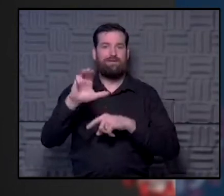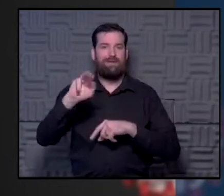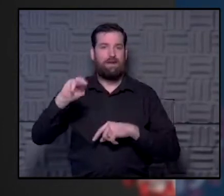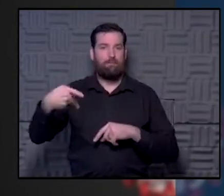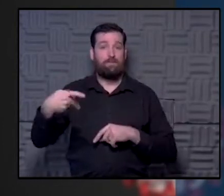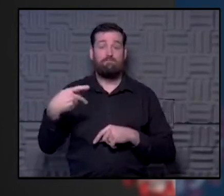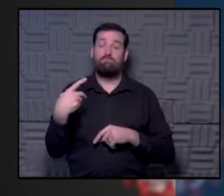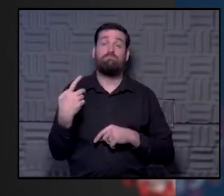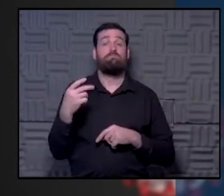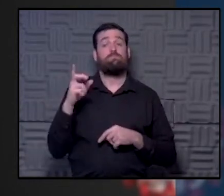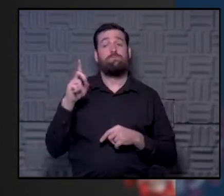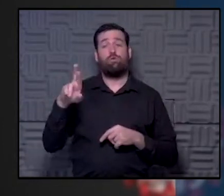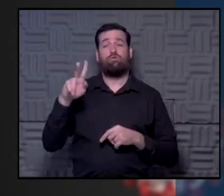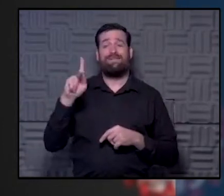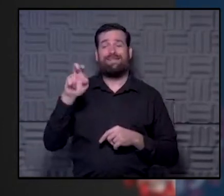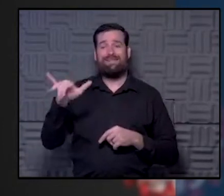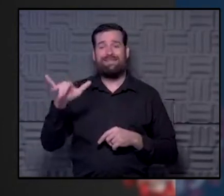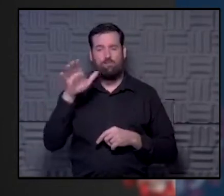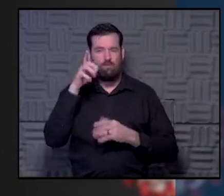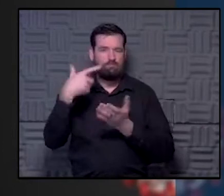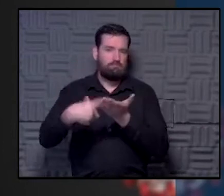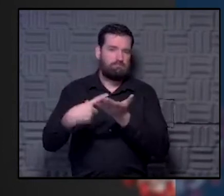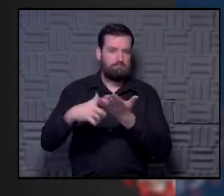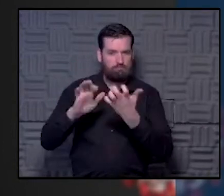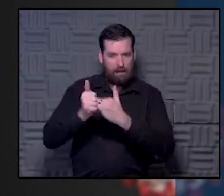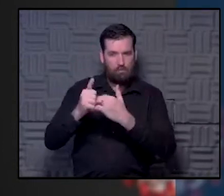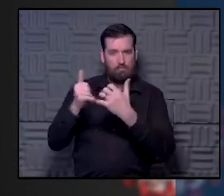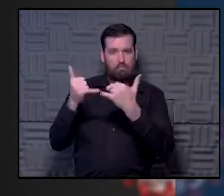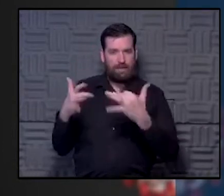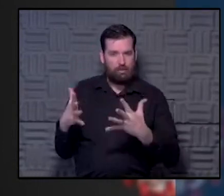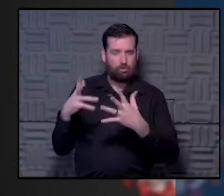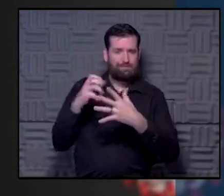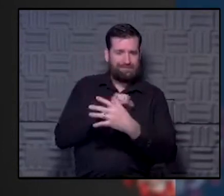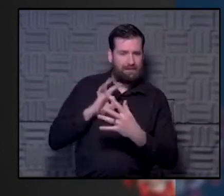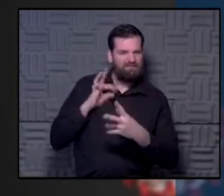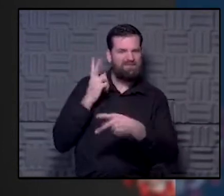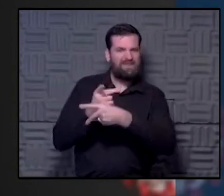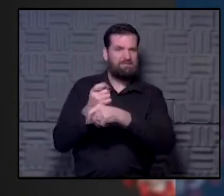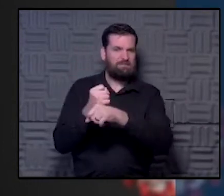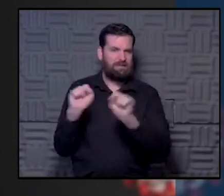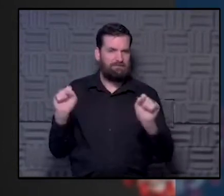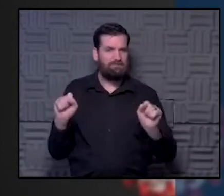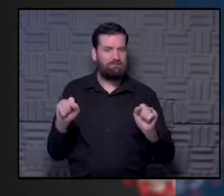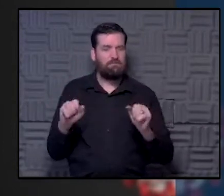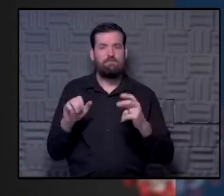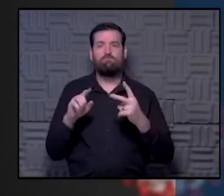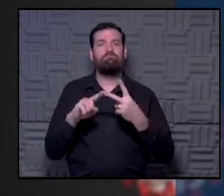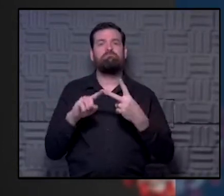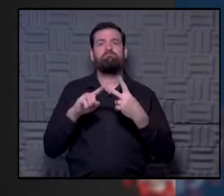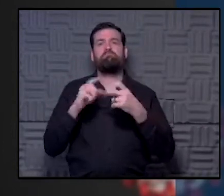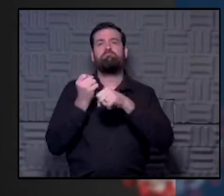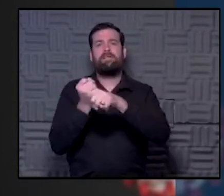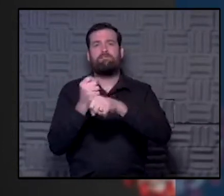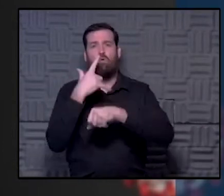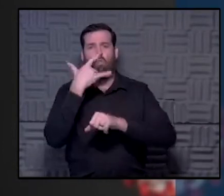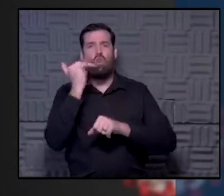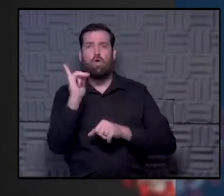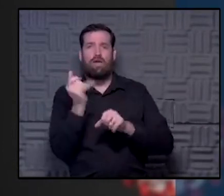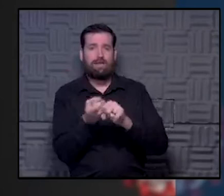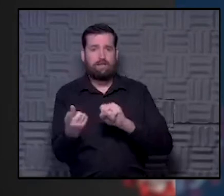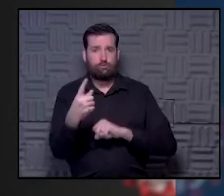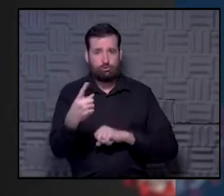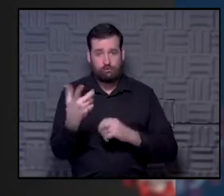year. Dr. Key is going to talk a little bit about how they're going to keep the players and staff safe, what baseball is going to look like next